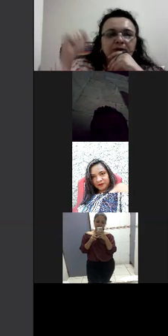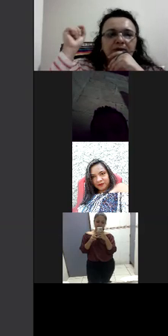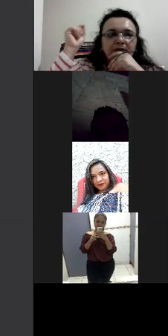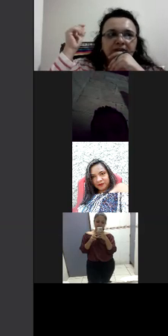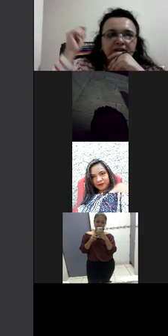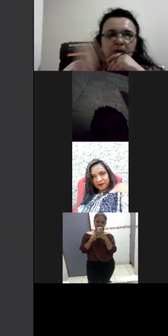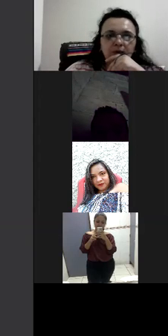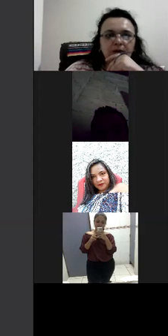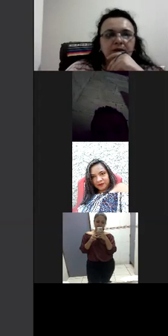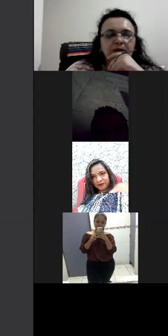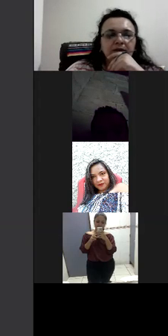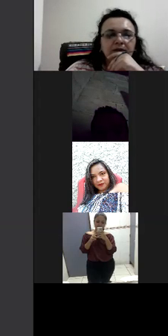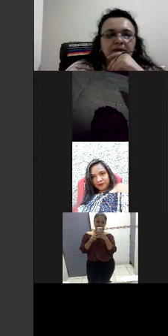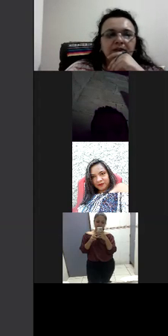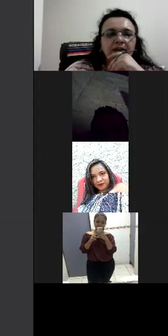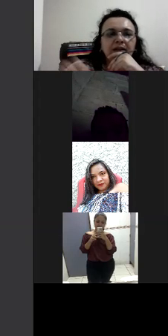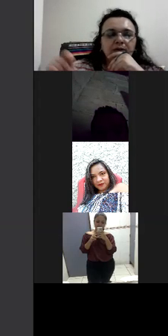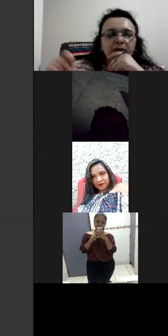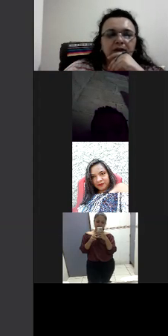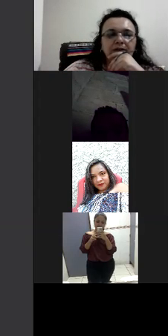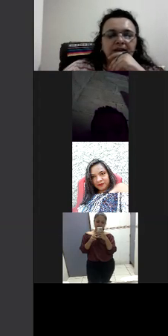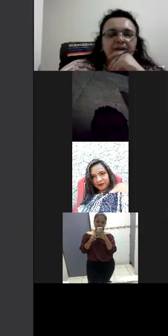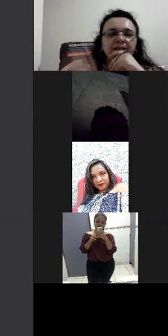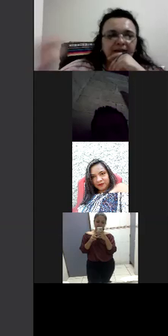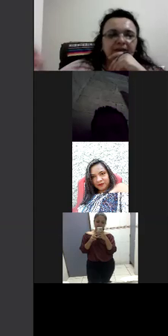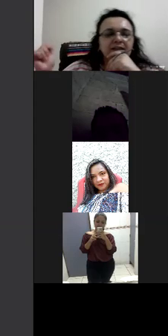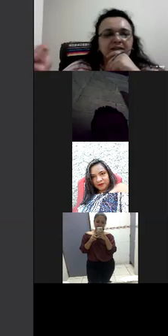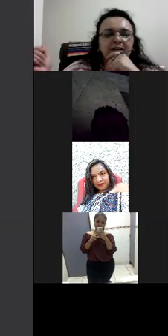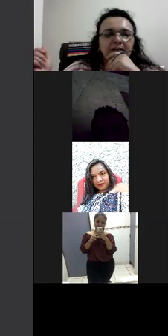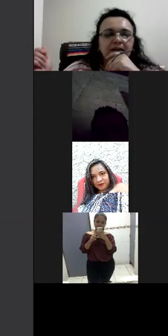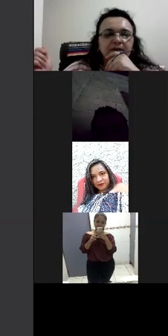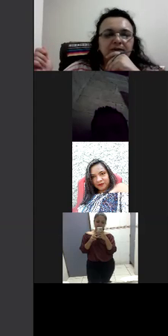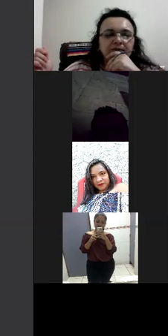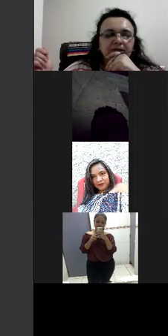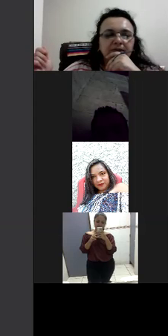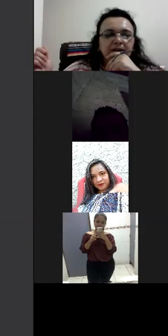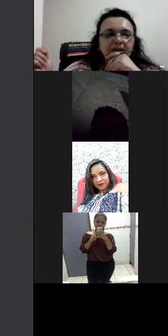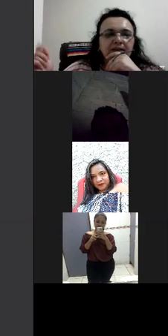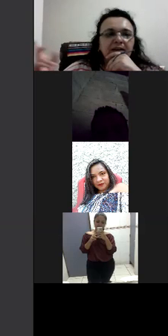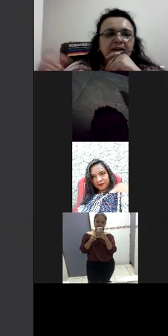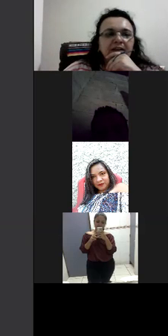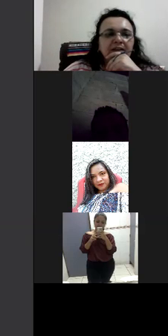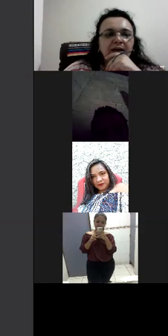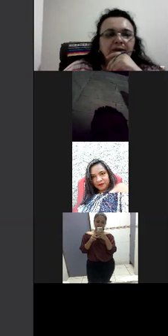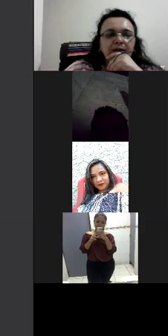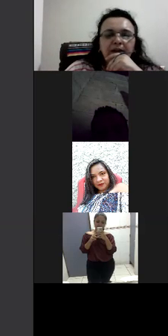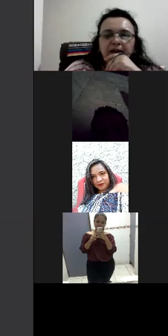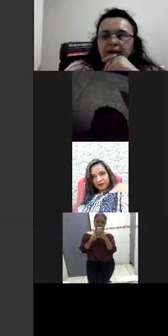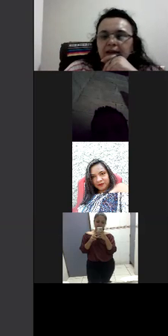estoy segura de que las llaves deben de estar en el carro. Ok.